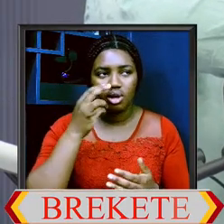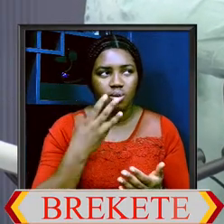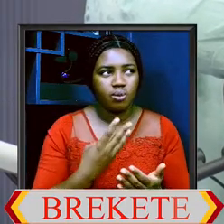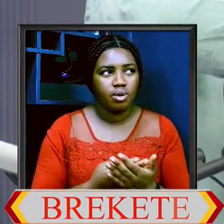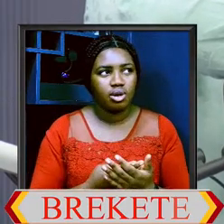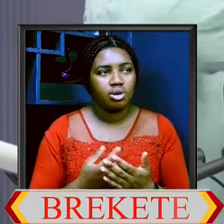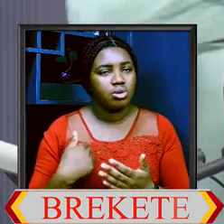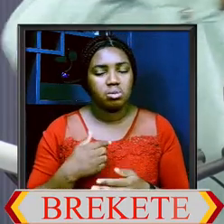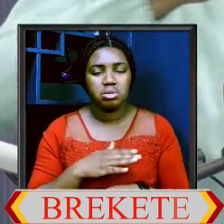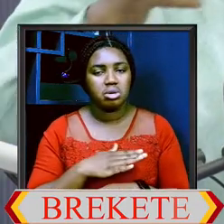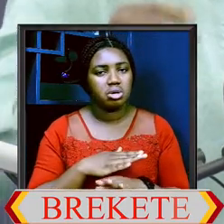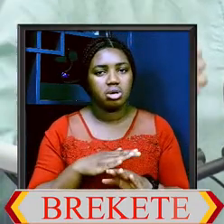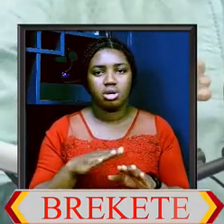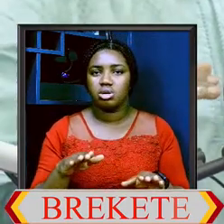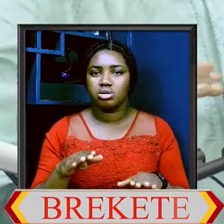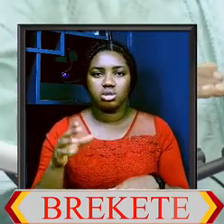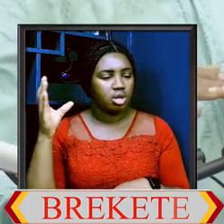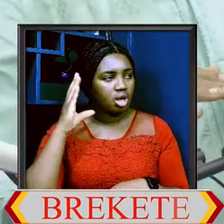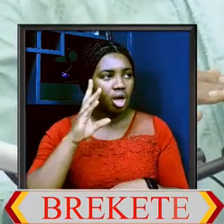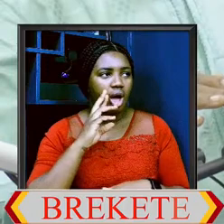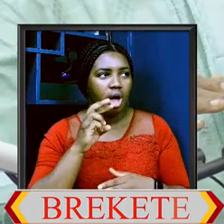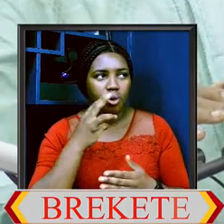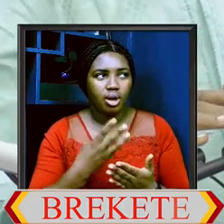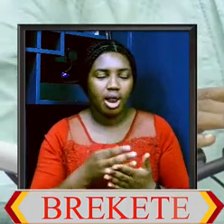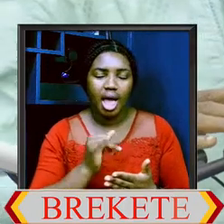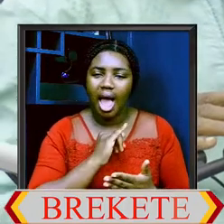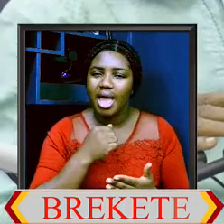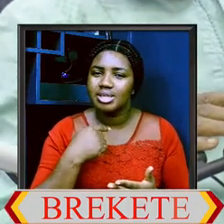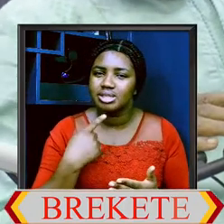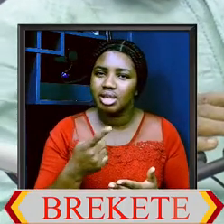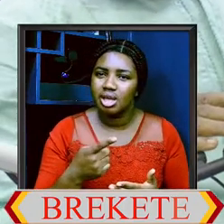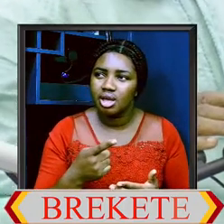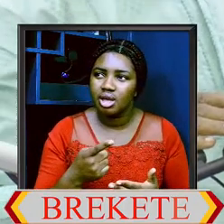I know they hear you well